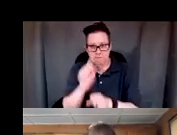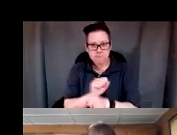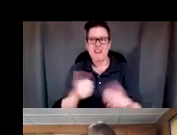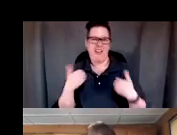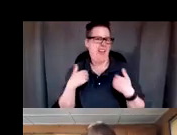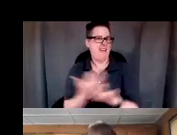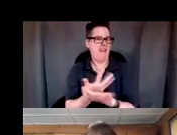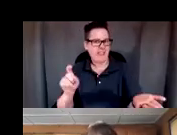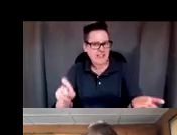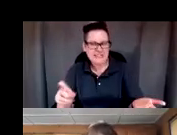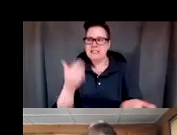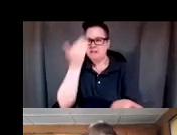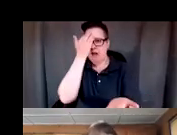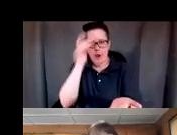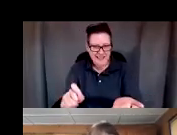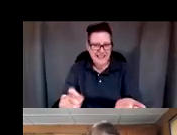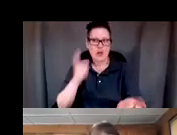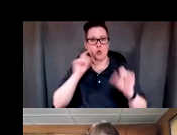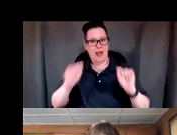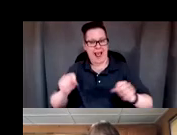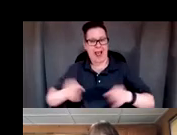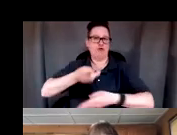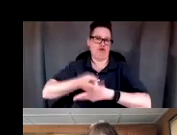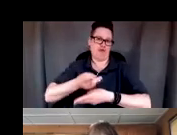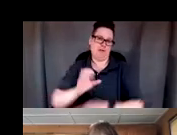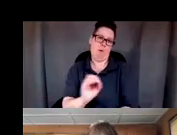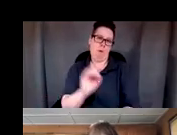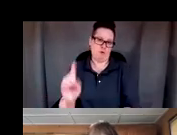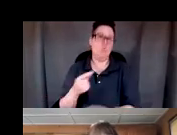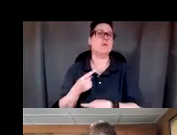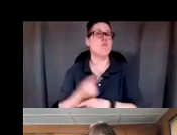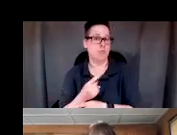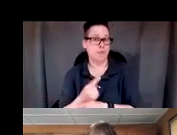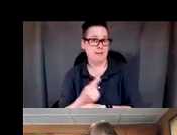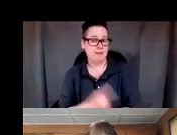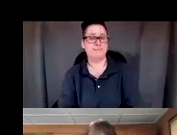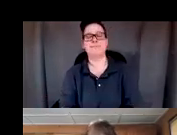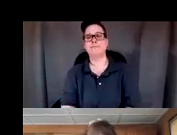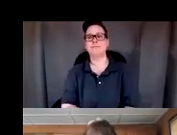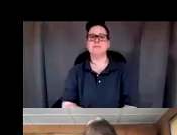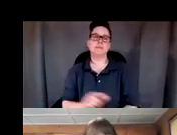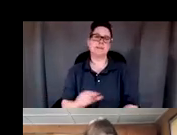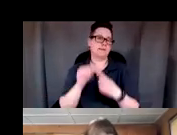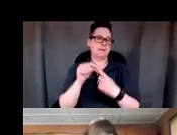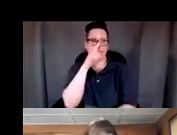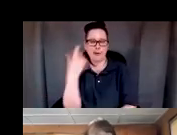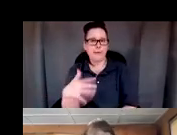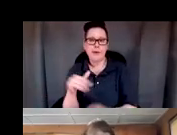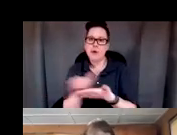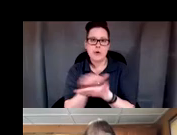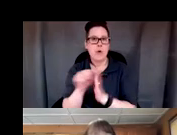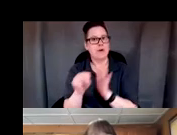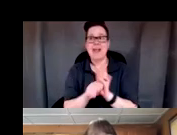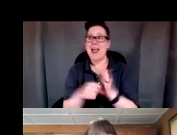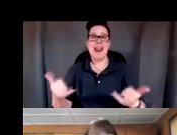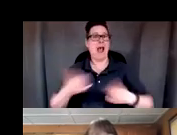tools and the knowledge they need in order to treat overdoses appropriately. especially since New York State has made it